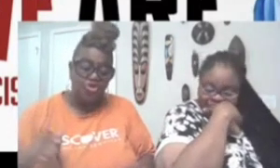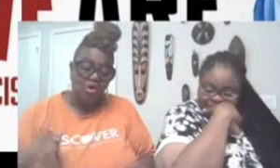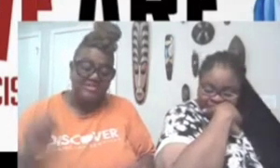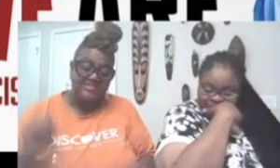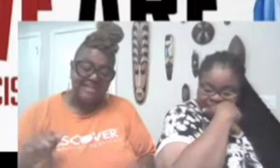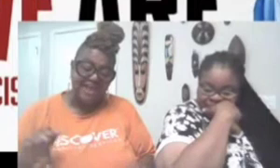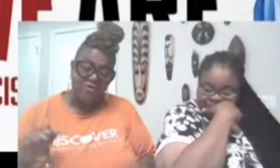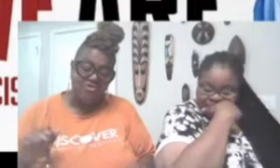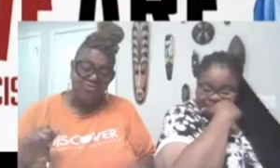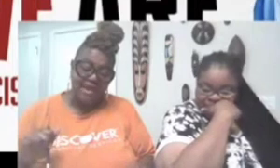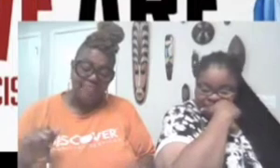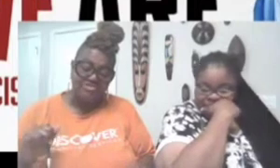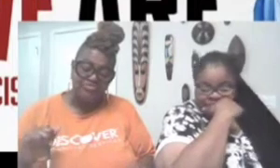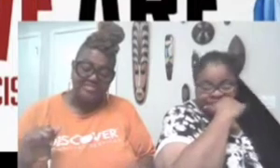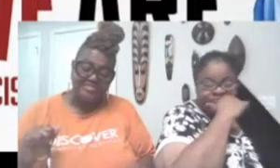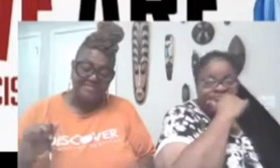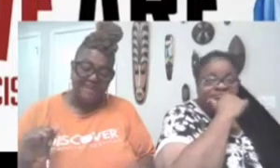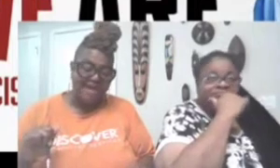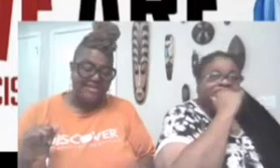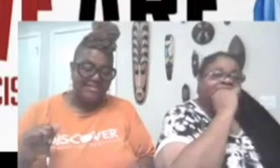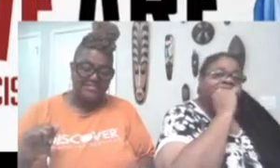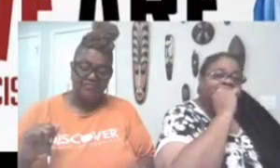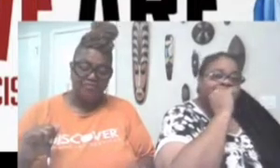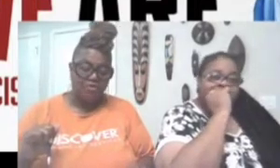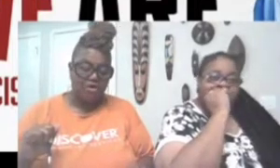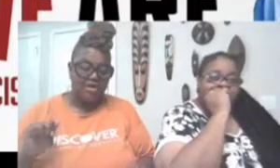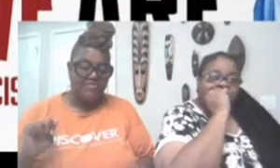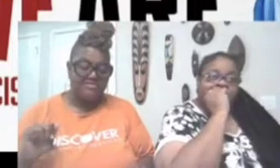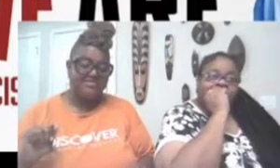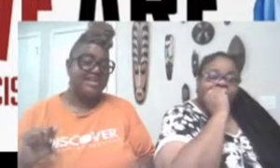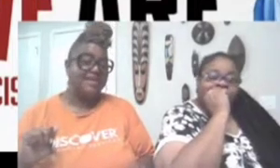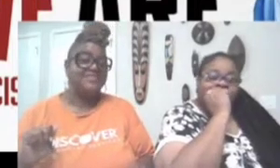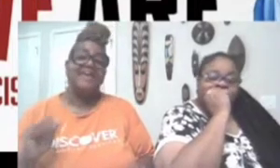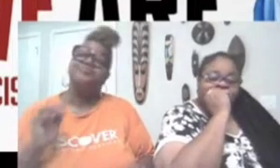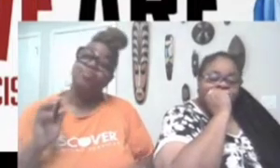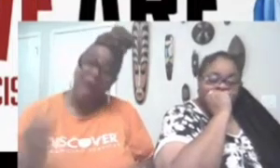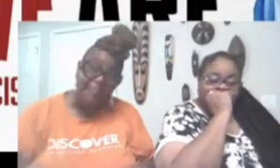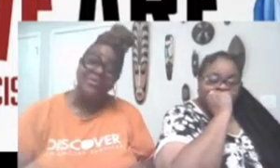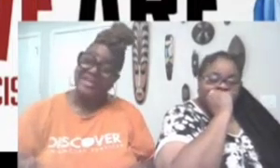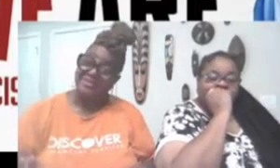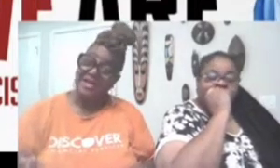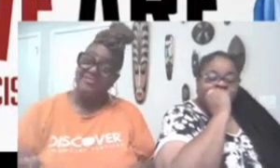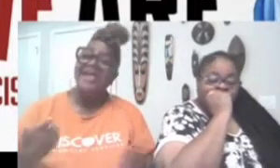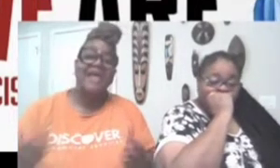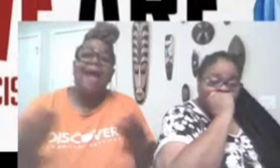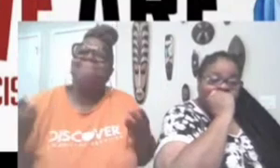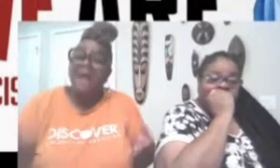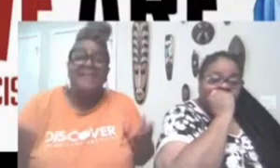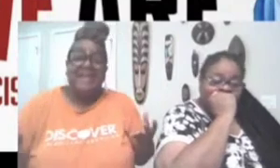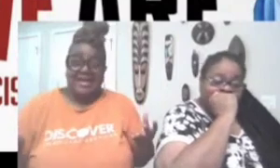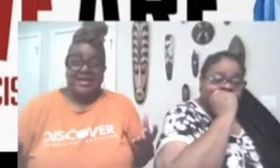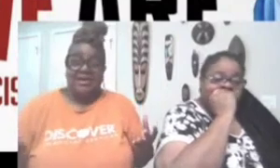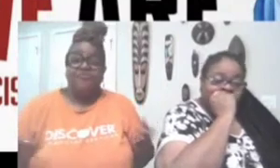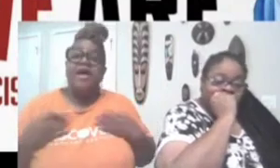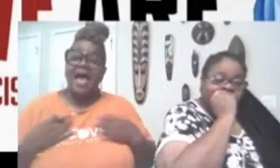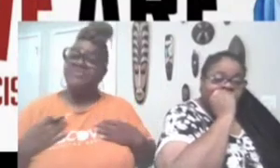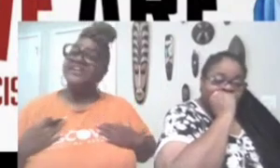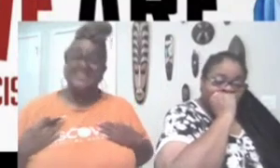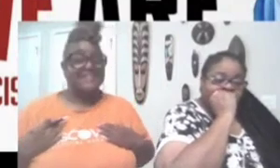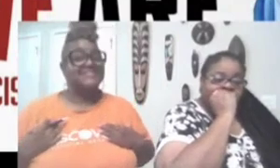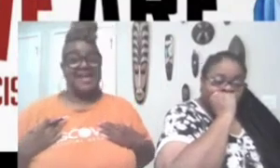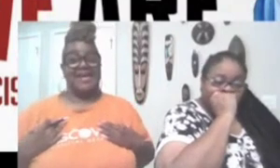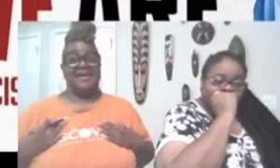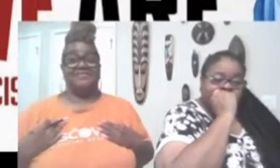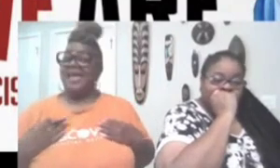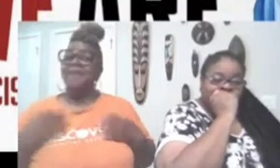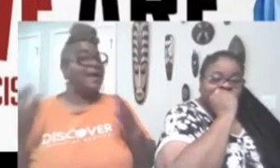In New York, the slave owners were able to receive financing for their slaves as property. They got money for having